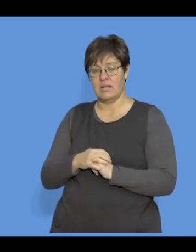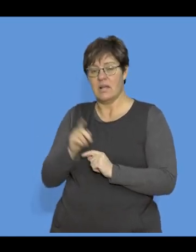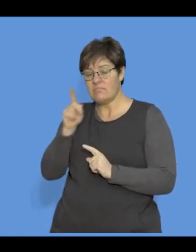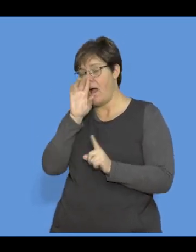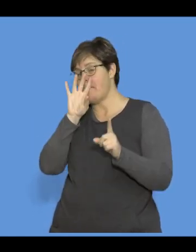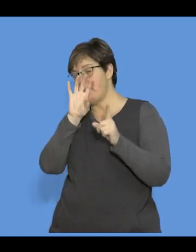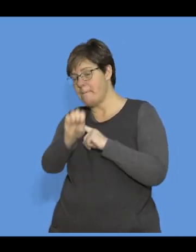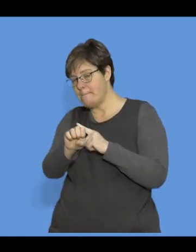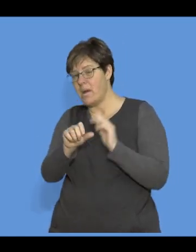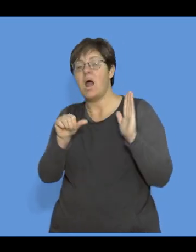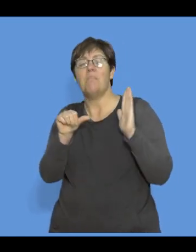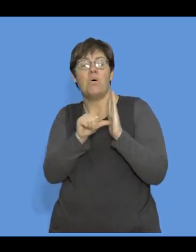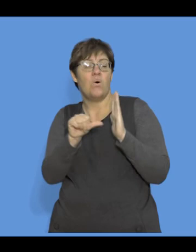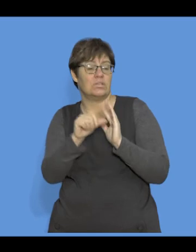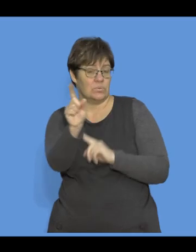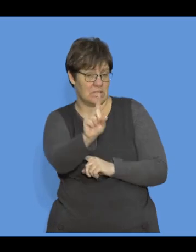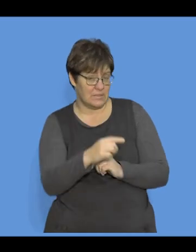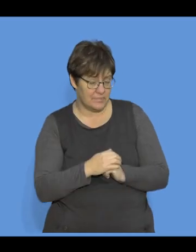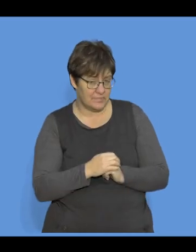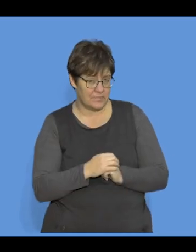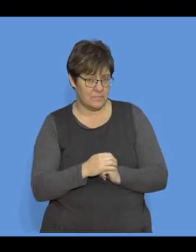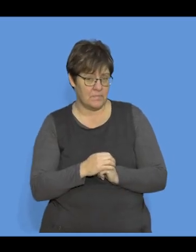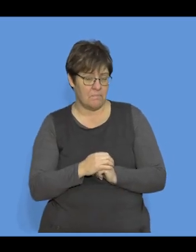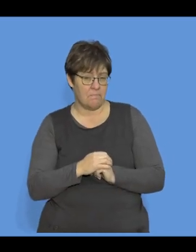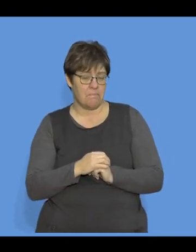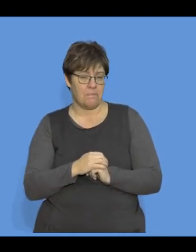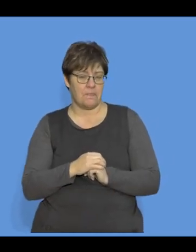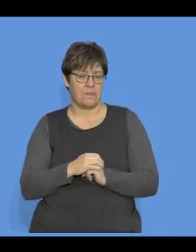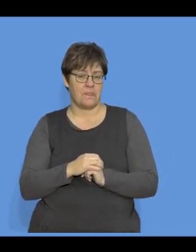it's important that if we were to measure the